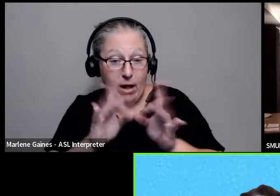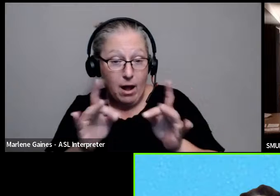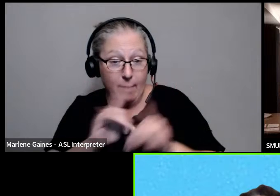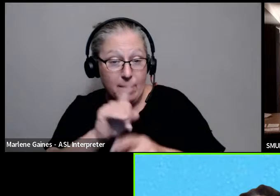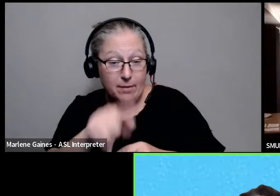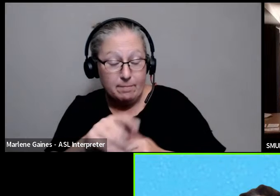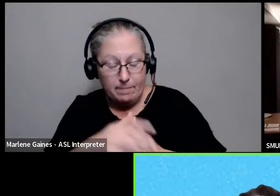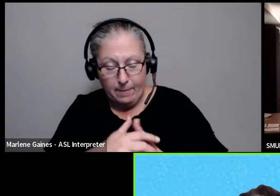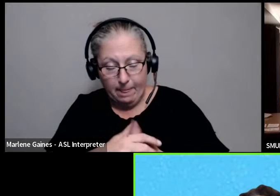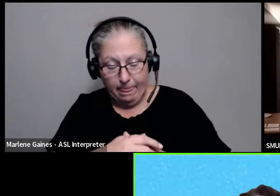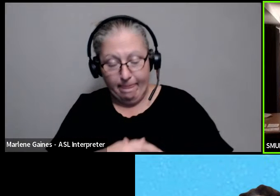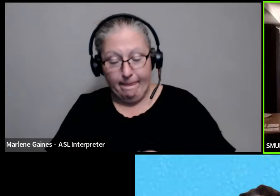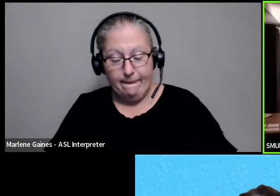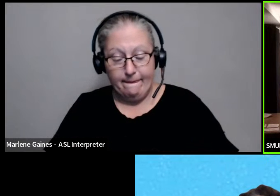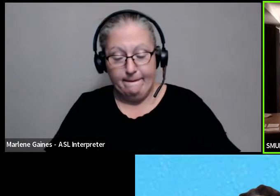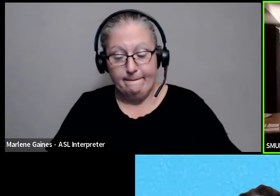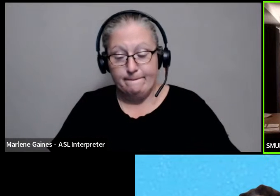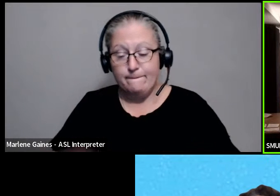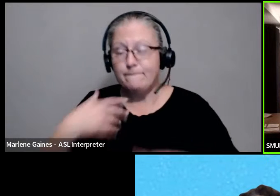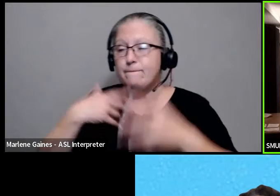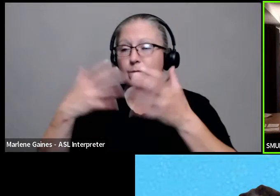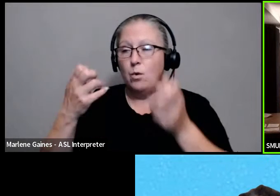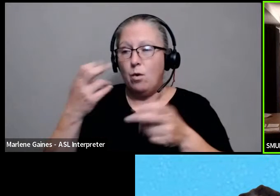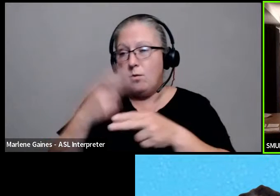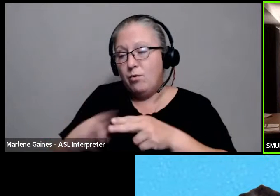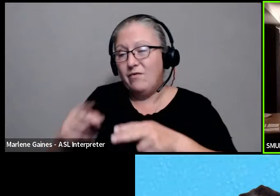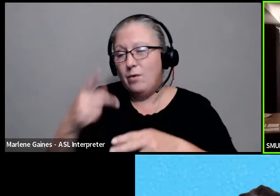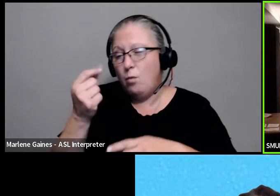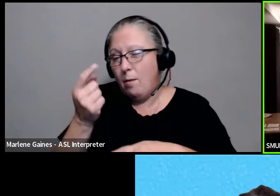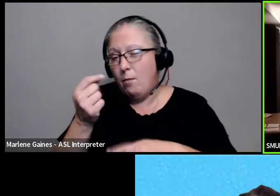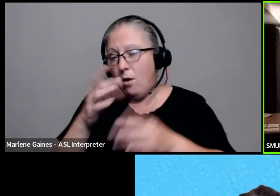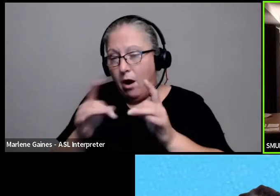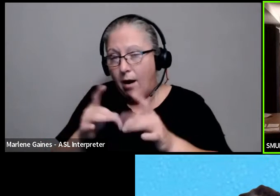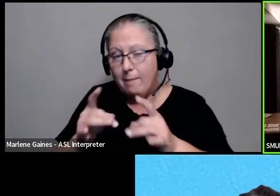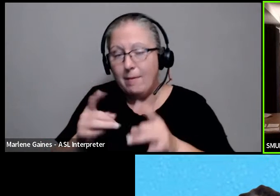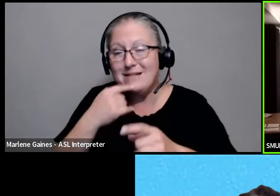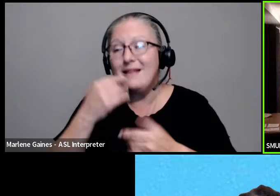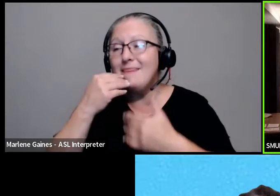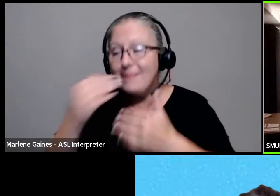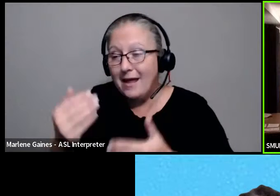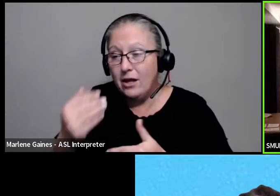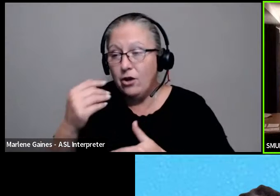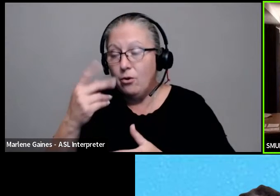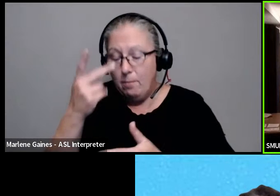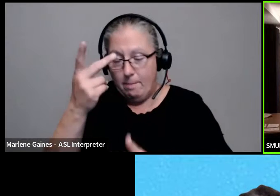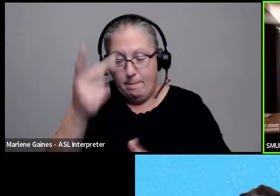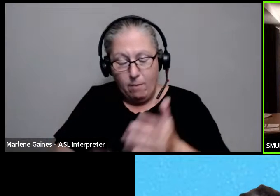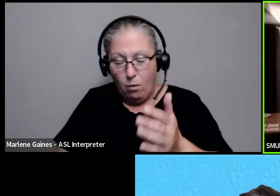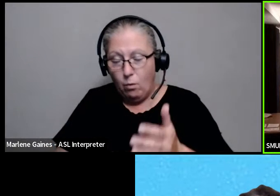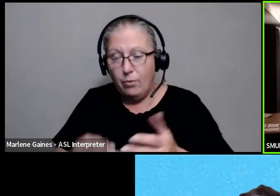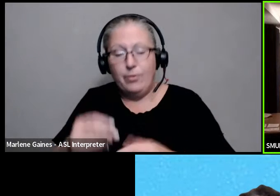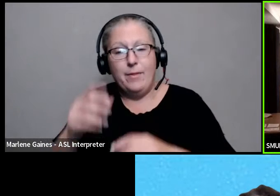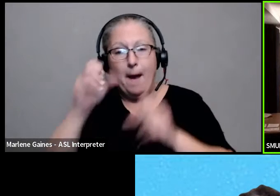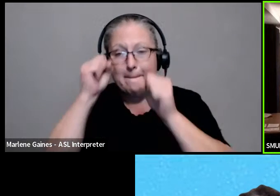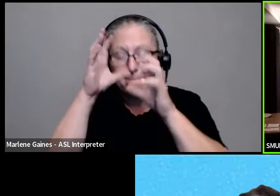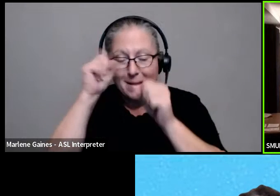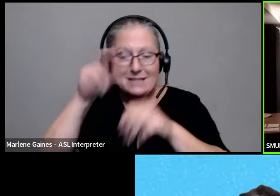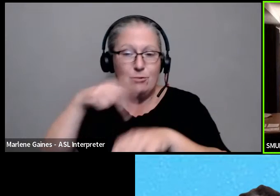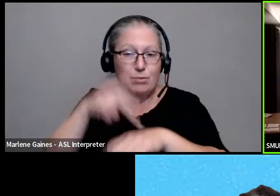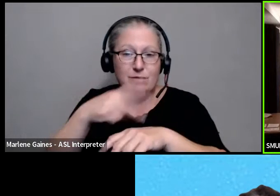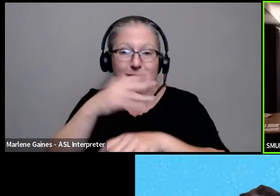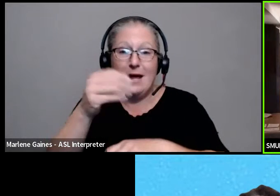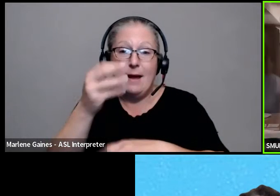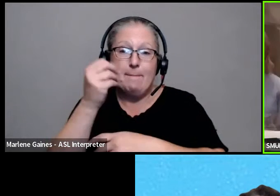I just wanted to briefly say one more comment to say thank you both two of our amazing principals and also